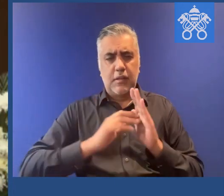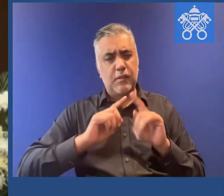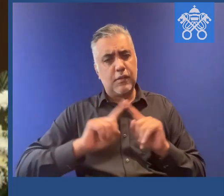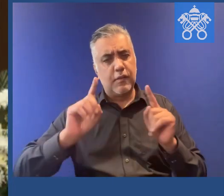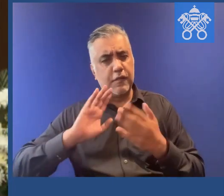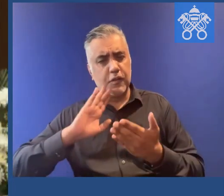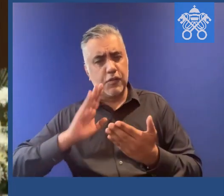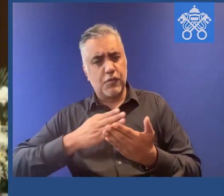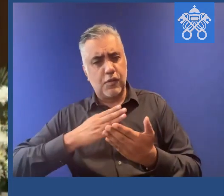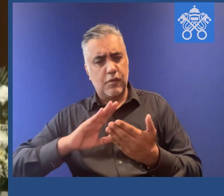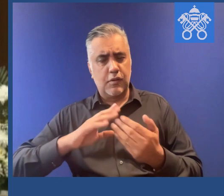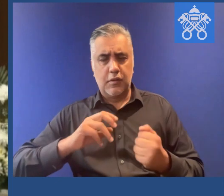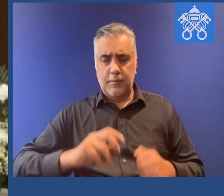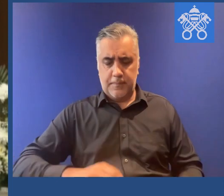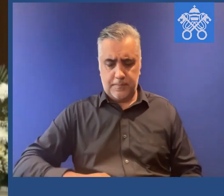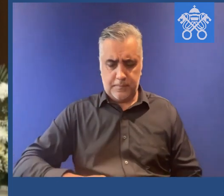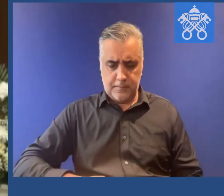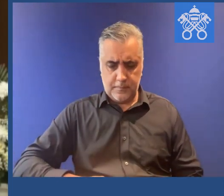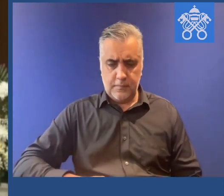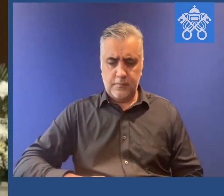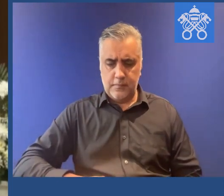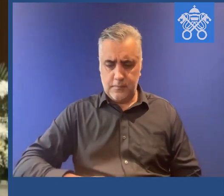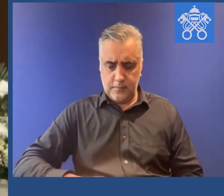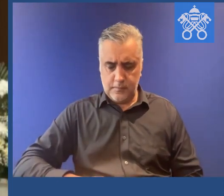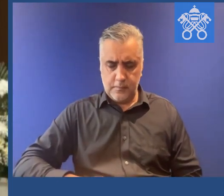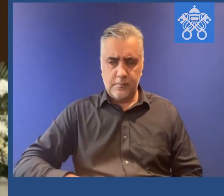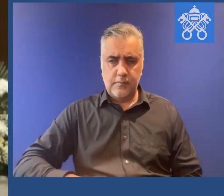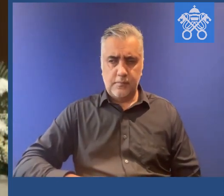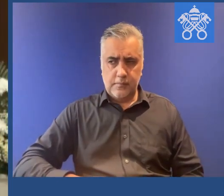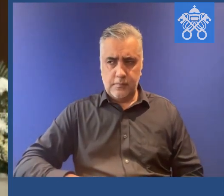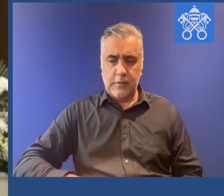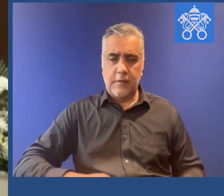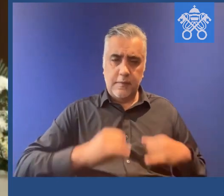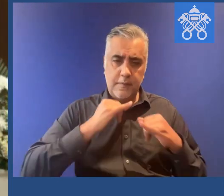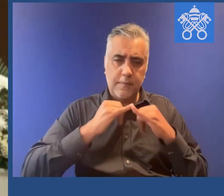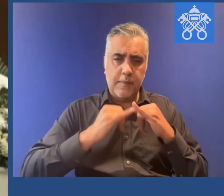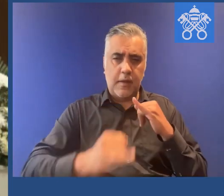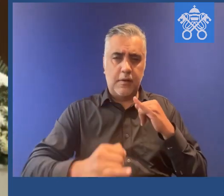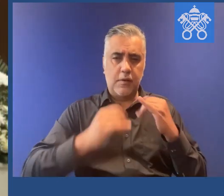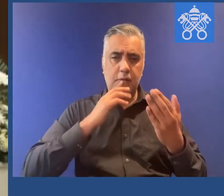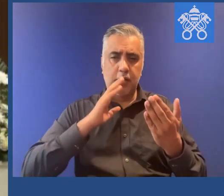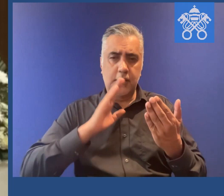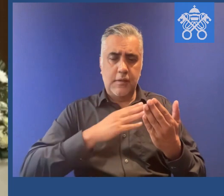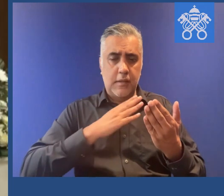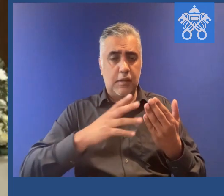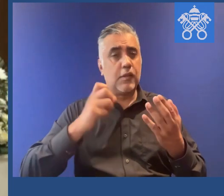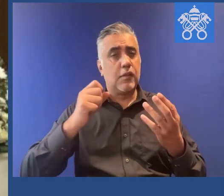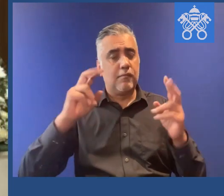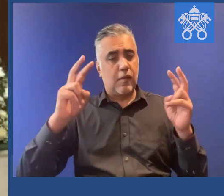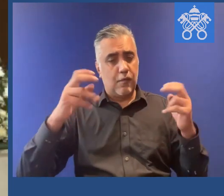us in Christ the Son. And the choir offers a final hymn of going